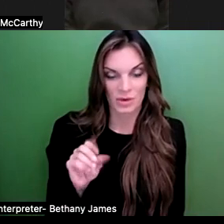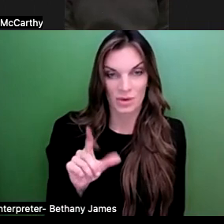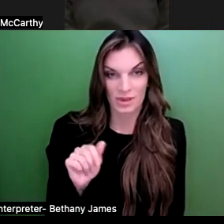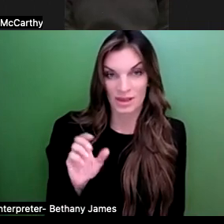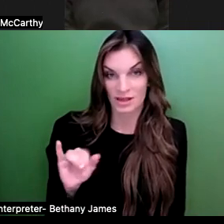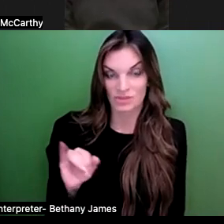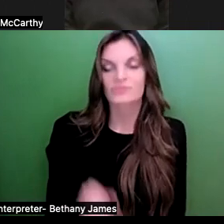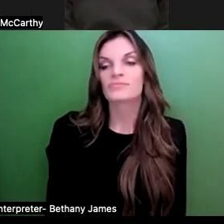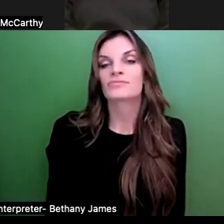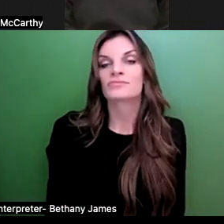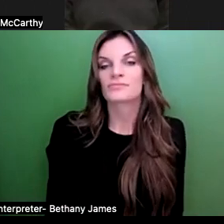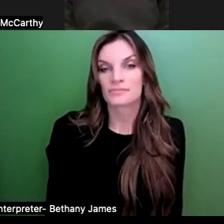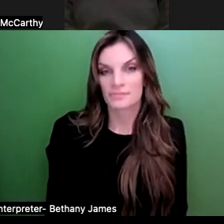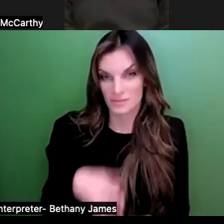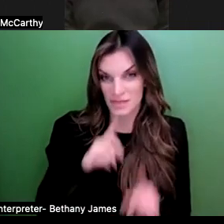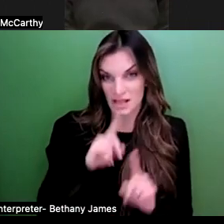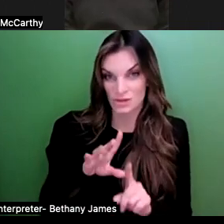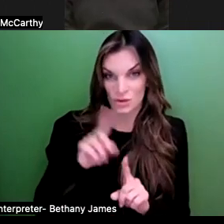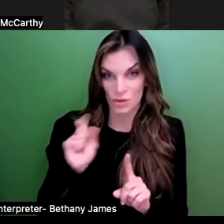take a shot at actually answering the question.